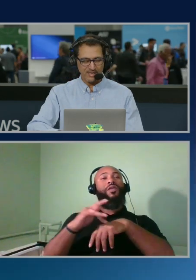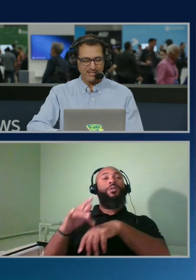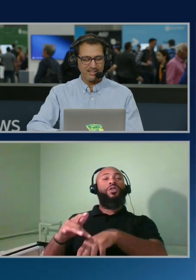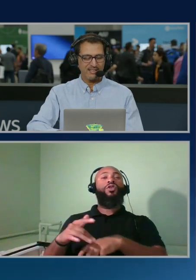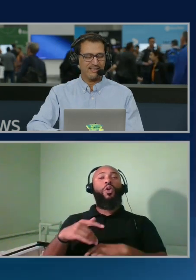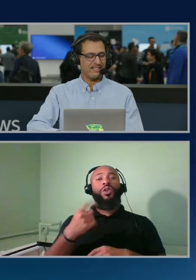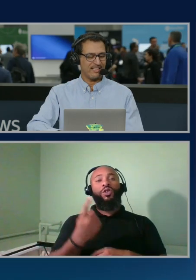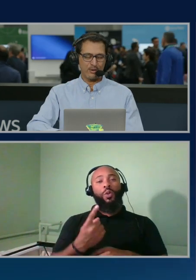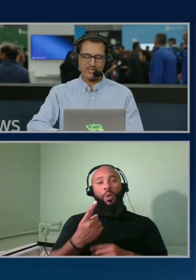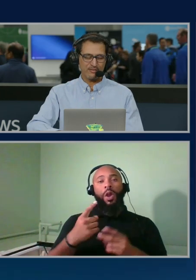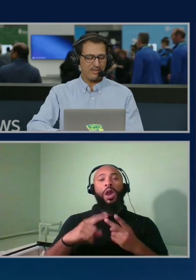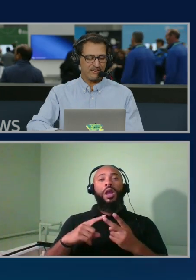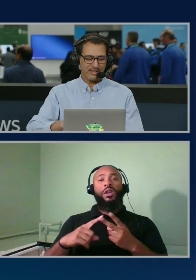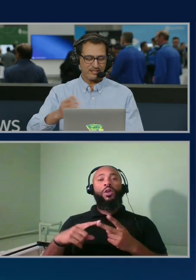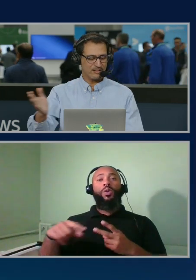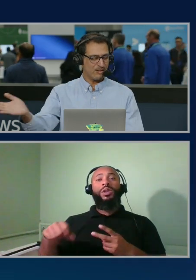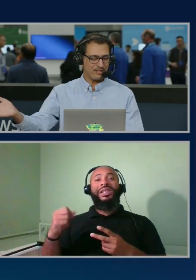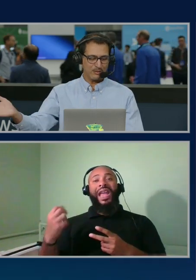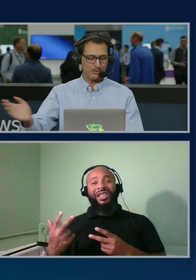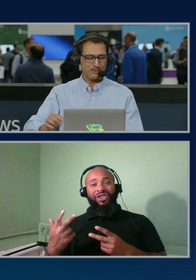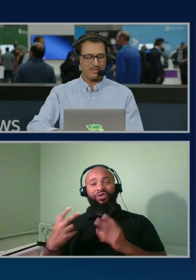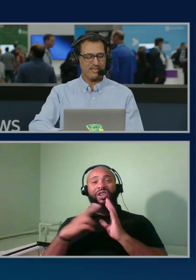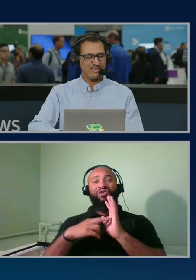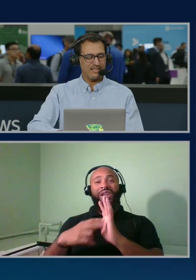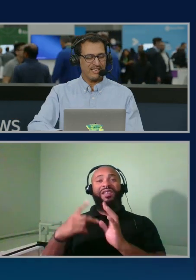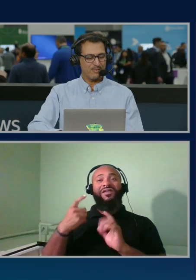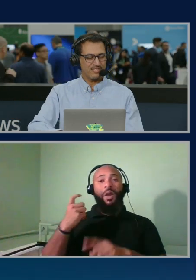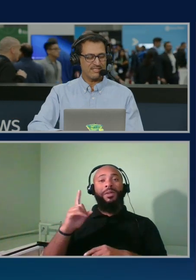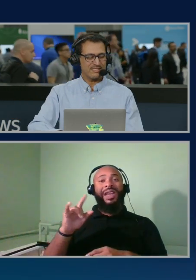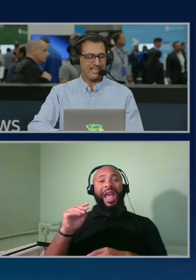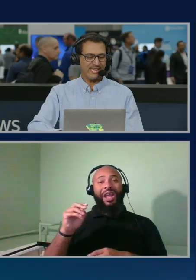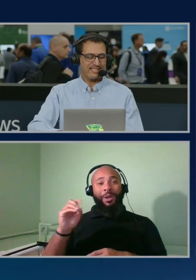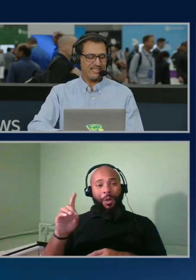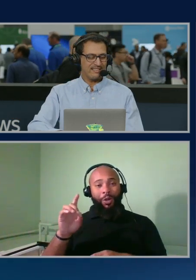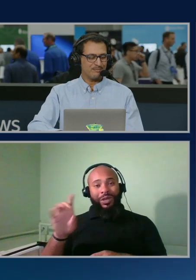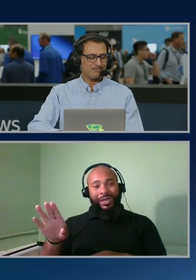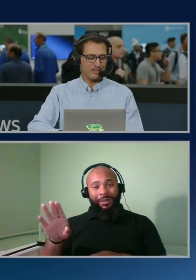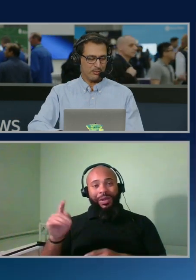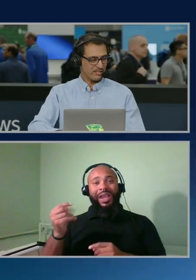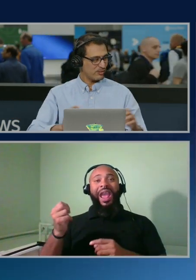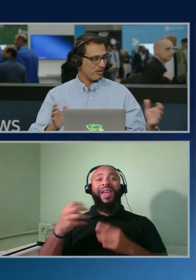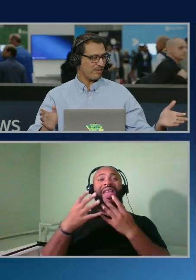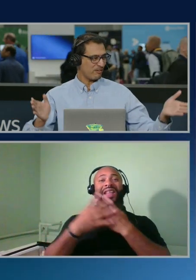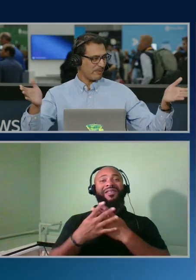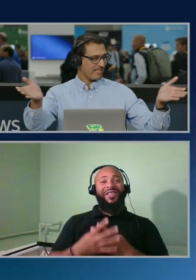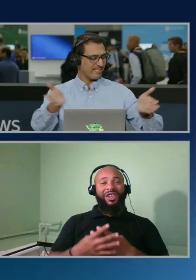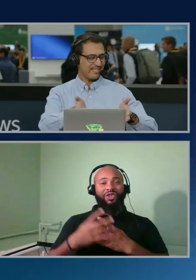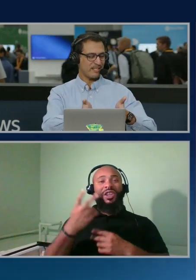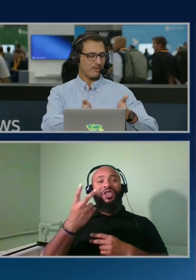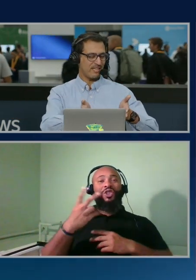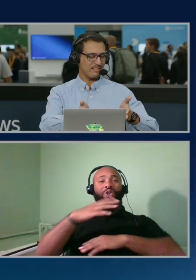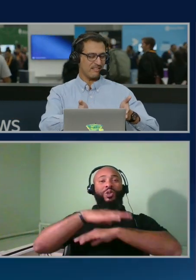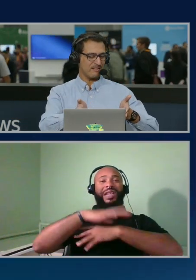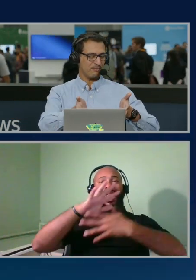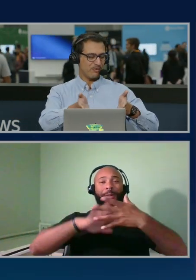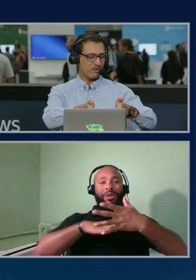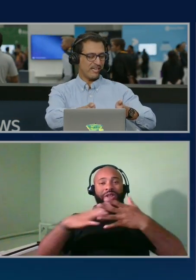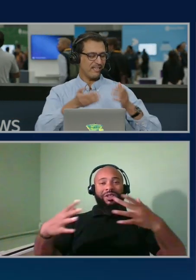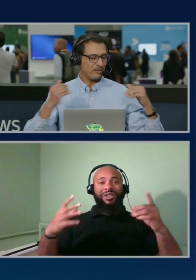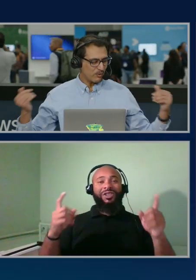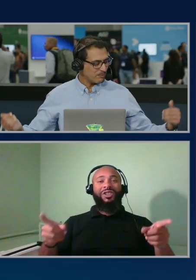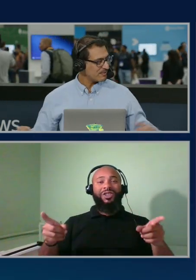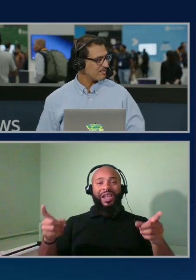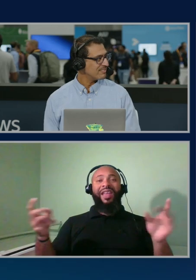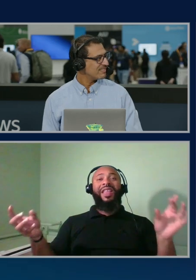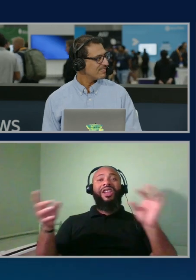DynamoDB. Okay. Then doing the filterings on the 2 tables, and then doing the join of bringing the data together before